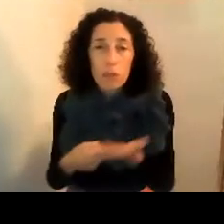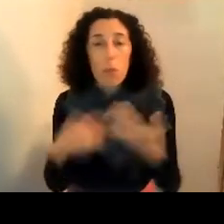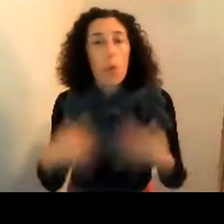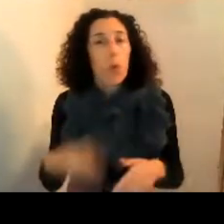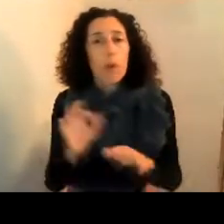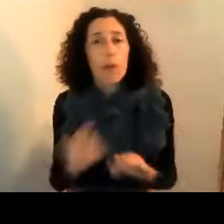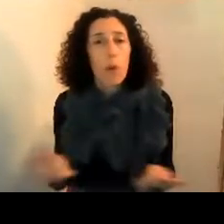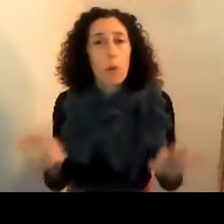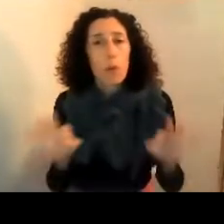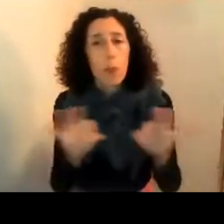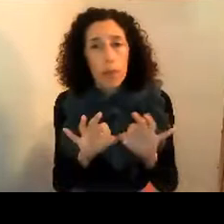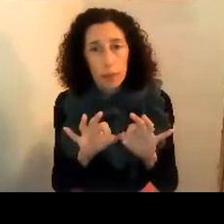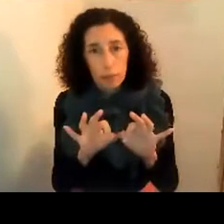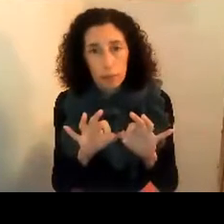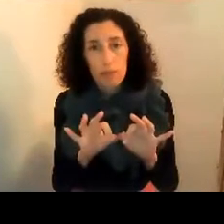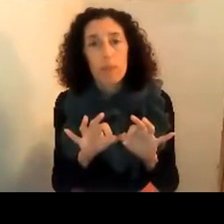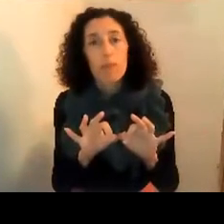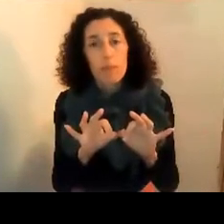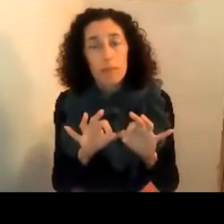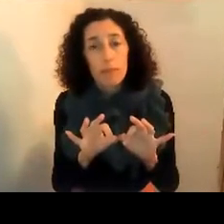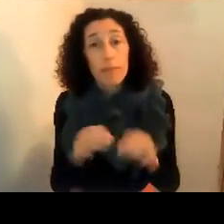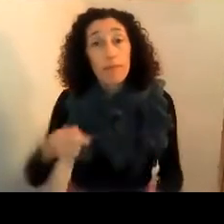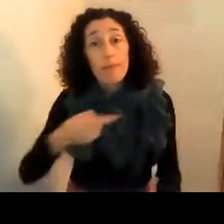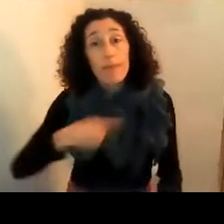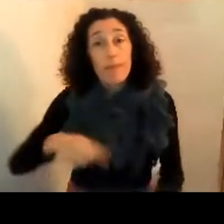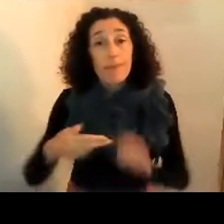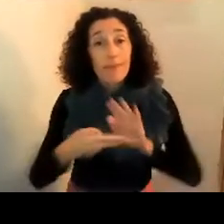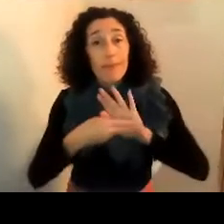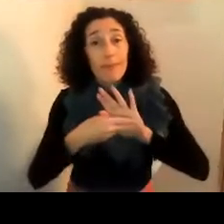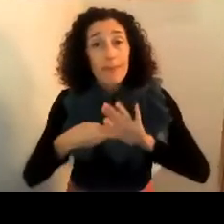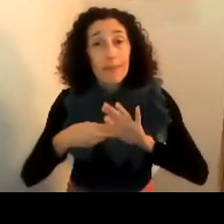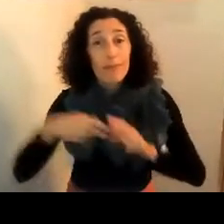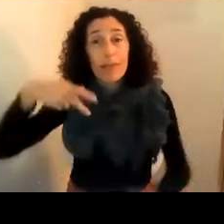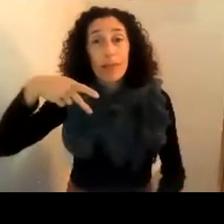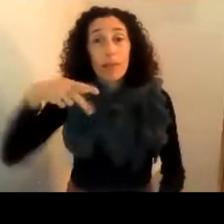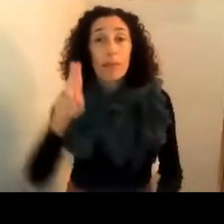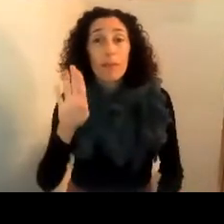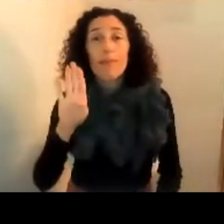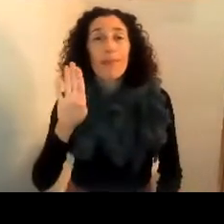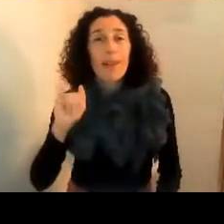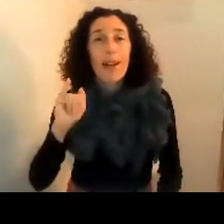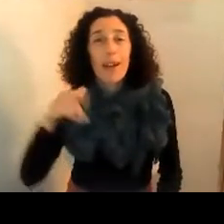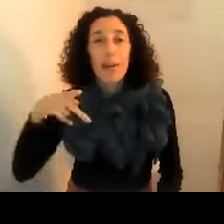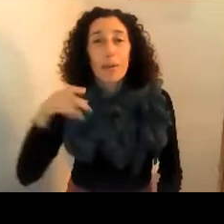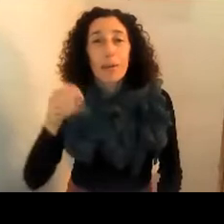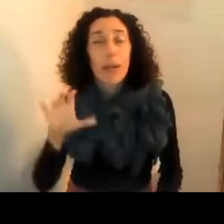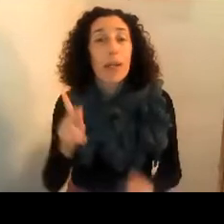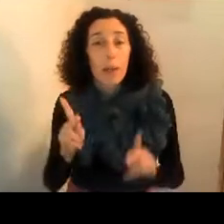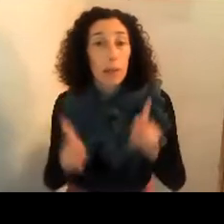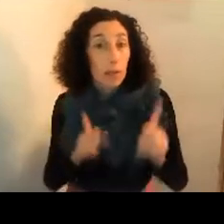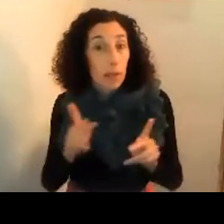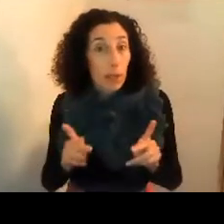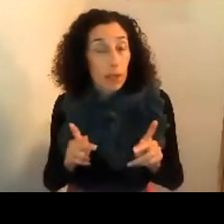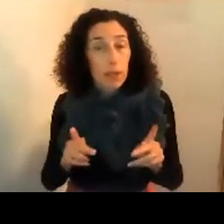we as BIPOC people have time together to sustain,